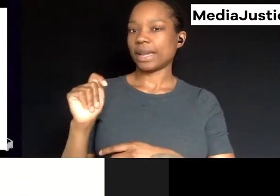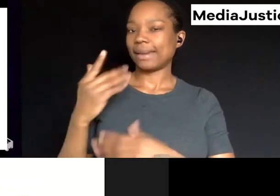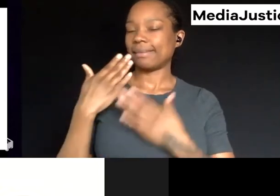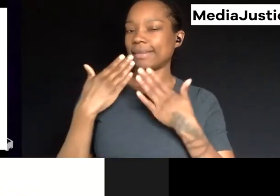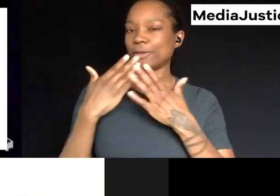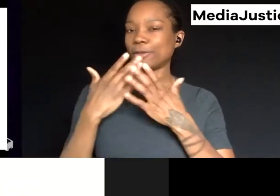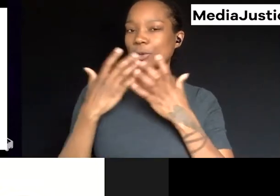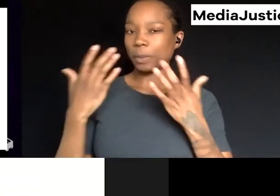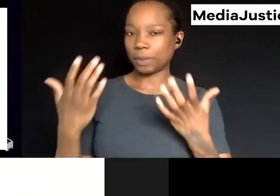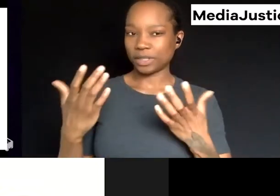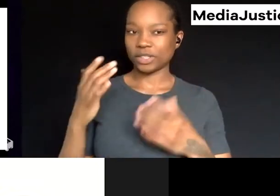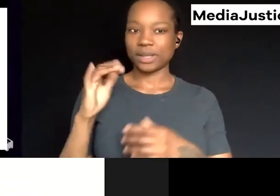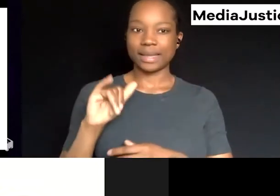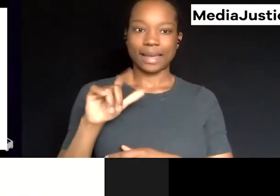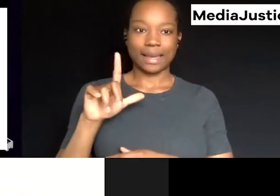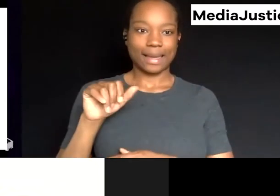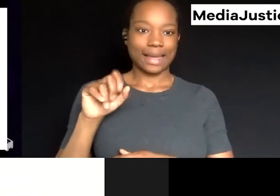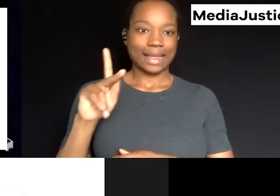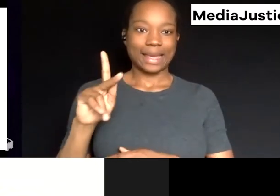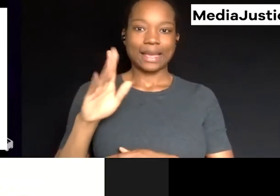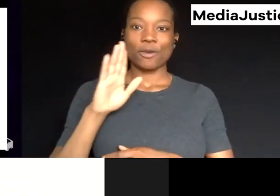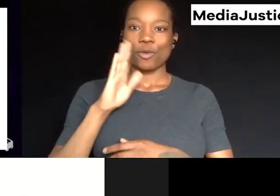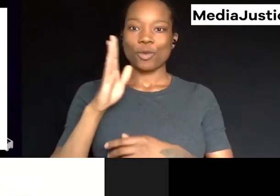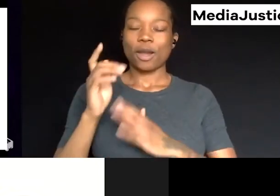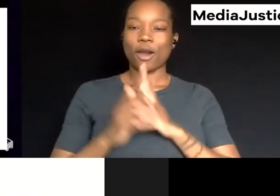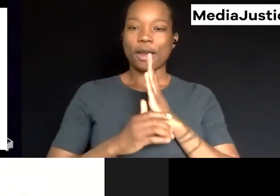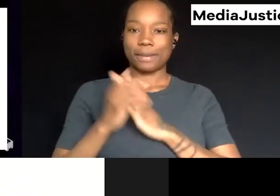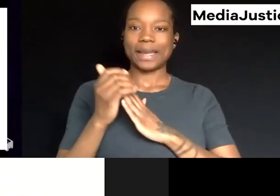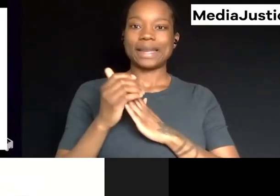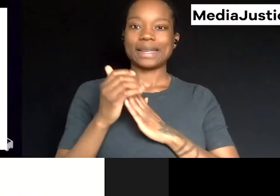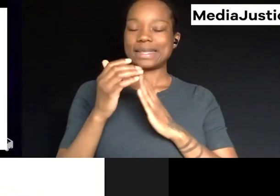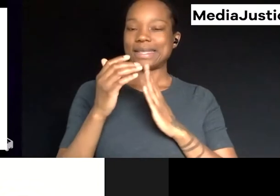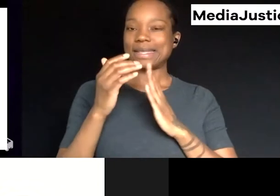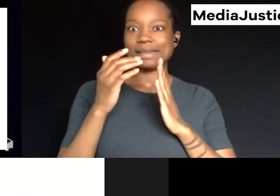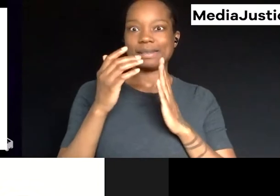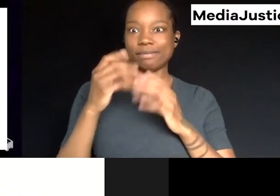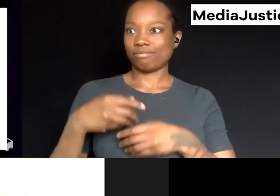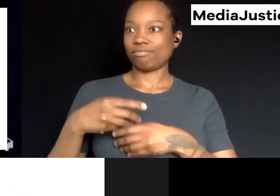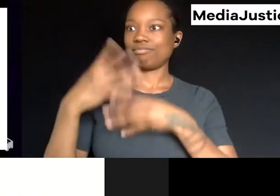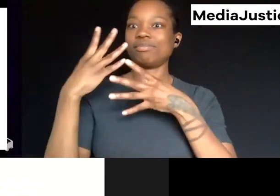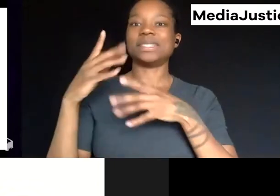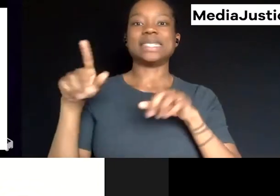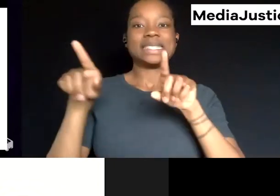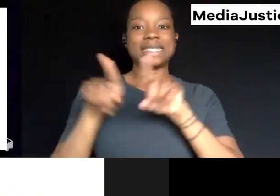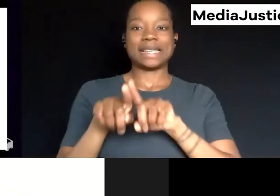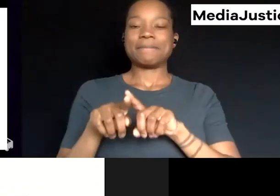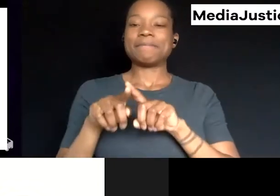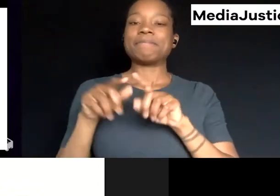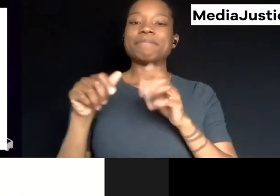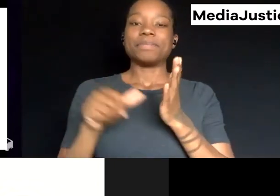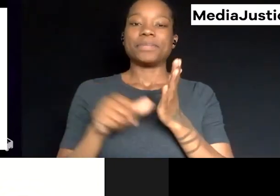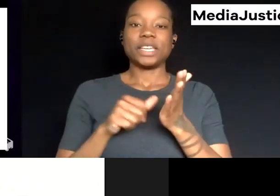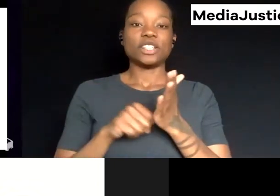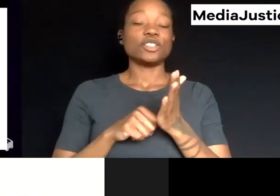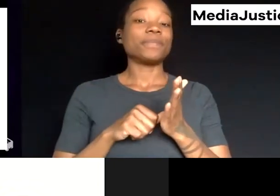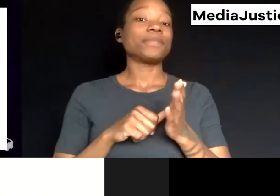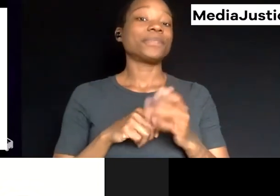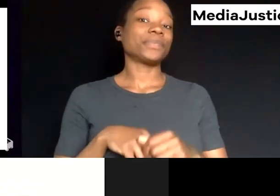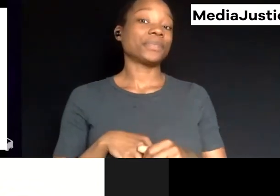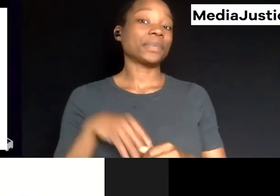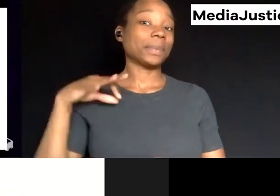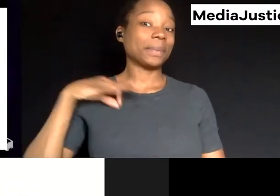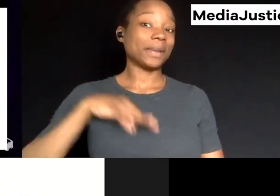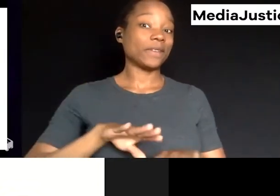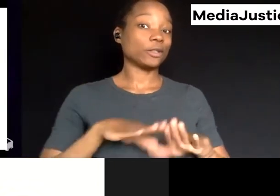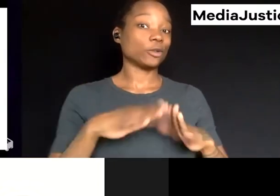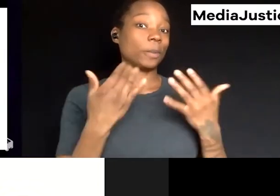will automatically take you to the same exact place. The advantage to opening up Mentimeter now is you'll also have